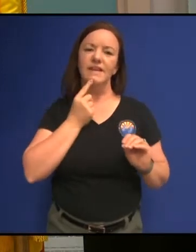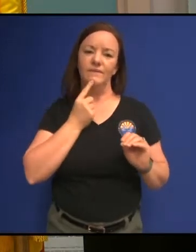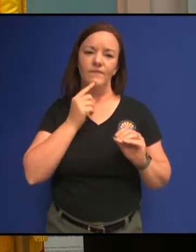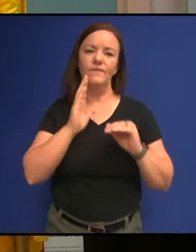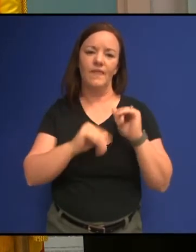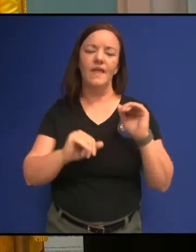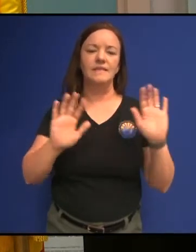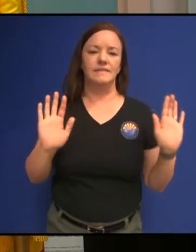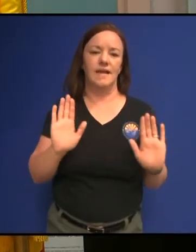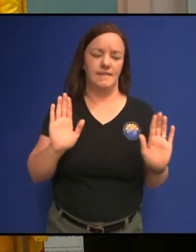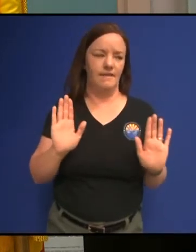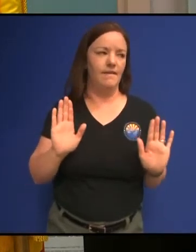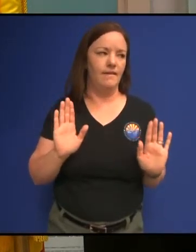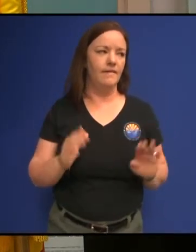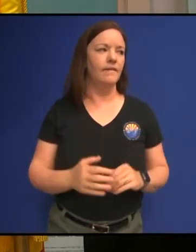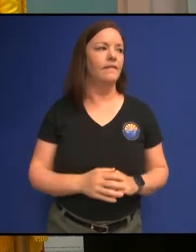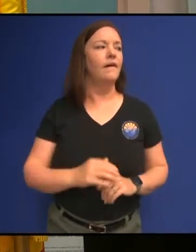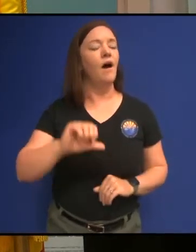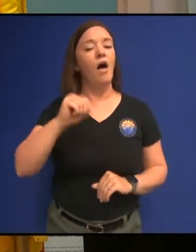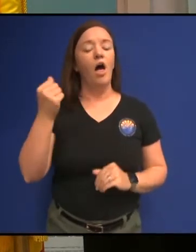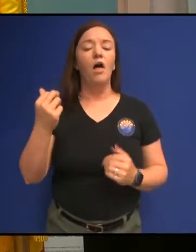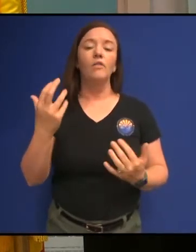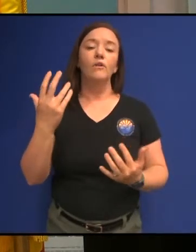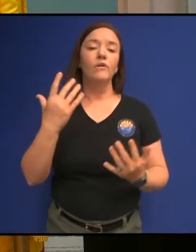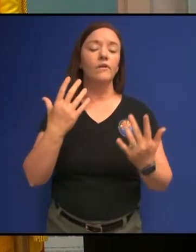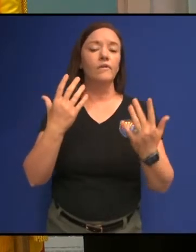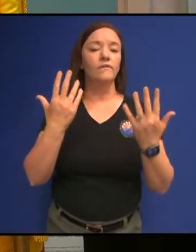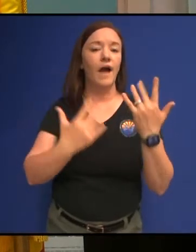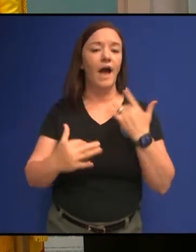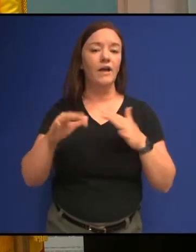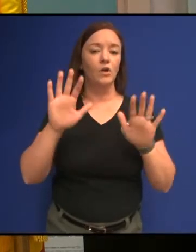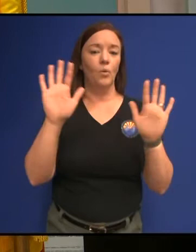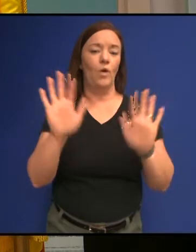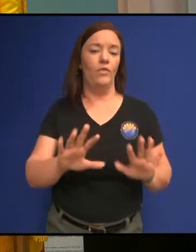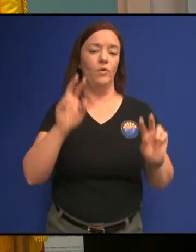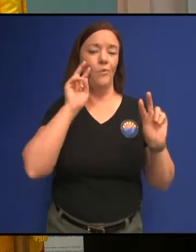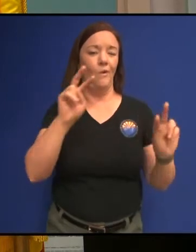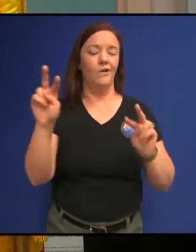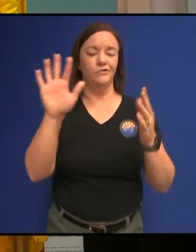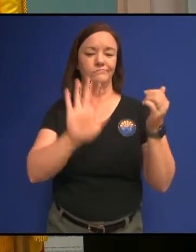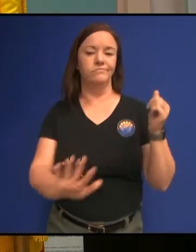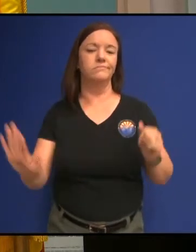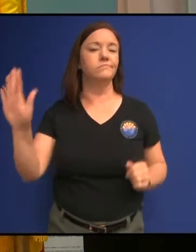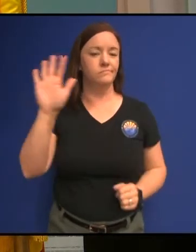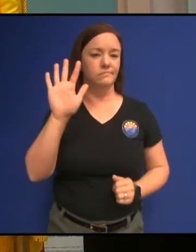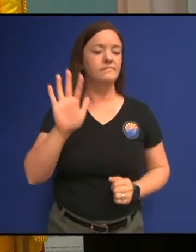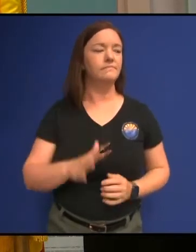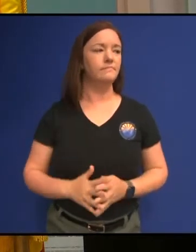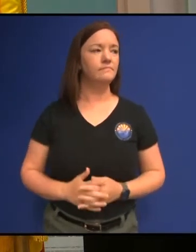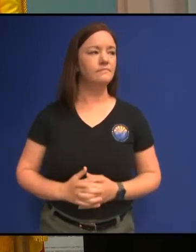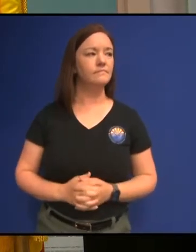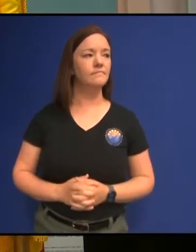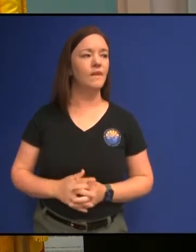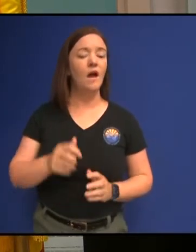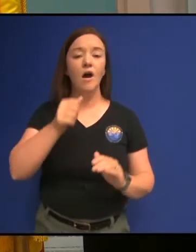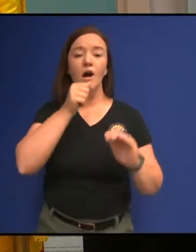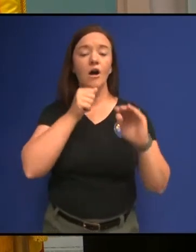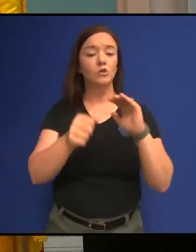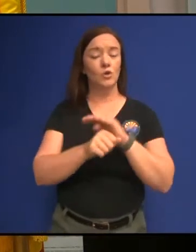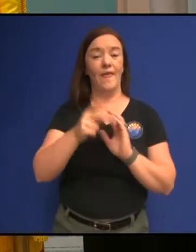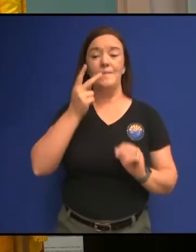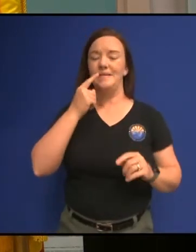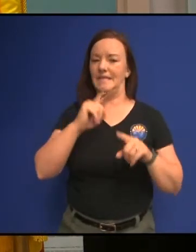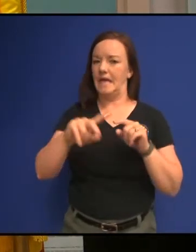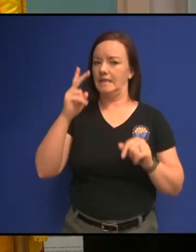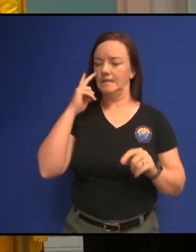Sunday period. And then you'll see all the other fire weather watches in the area. Also, hidden underneath this, you can't see it, but there